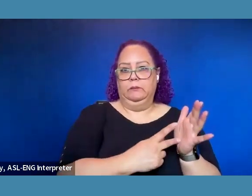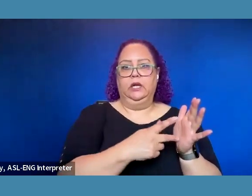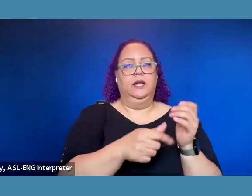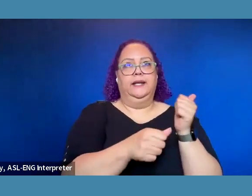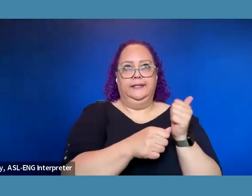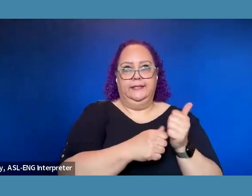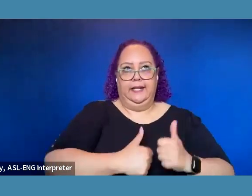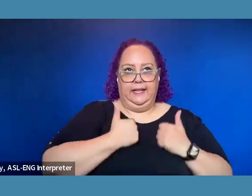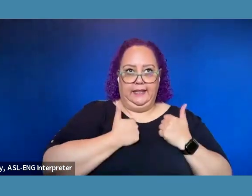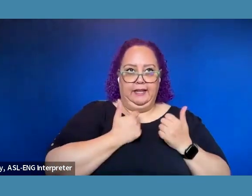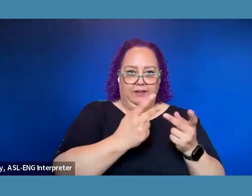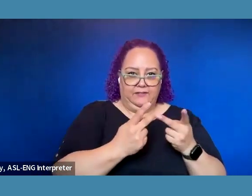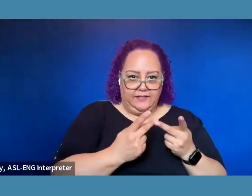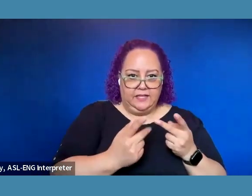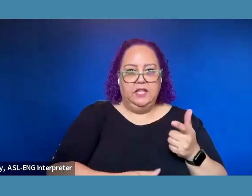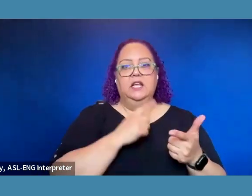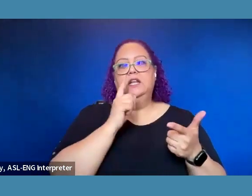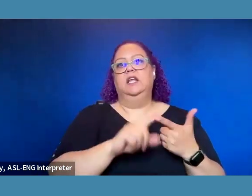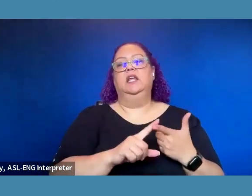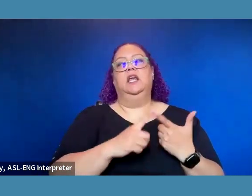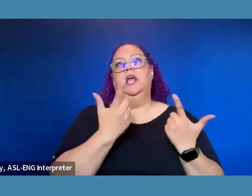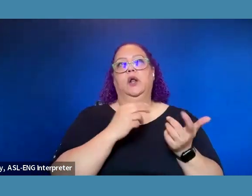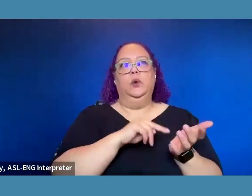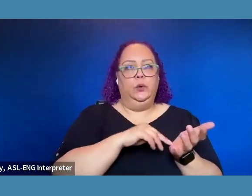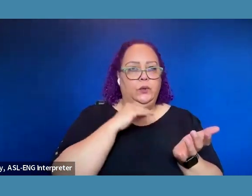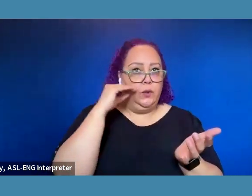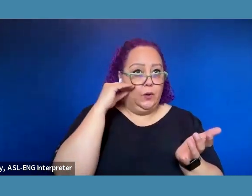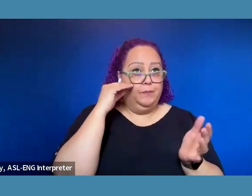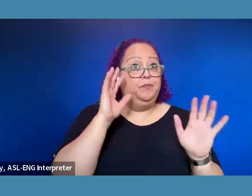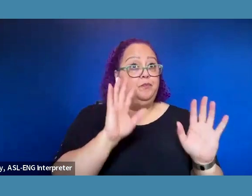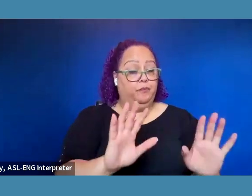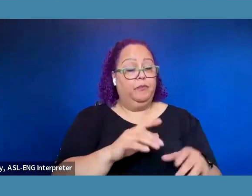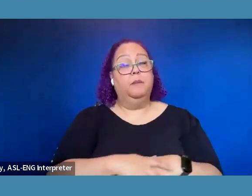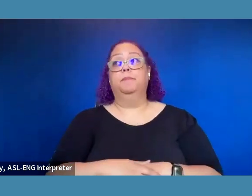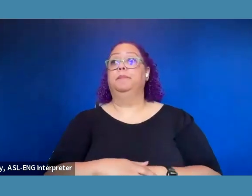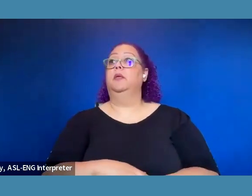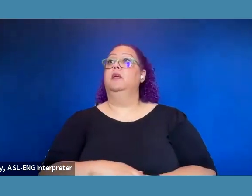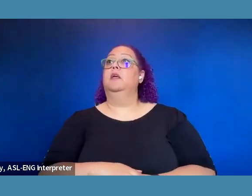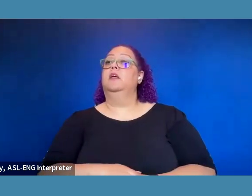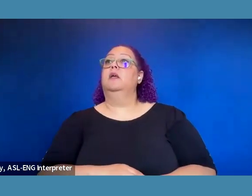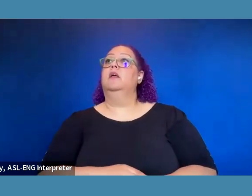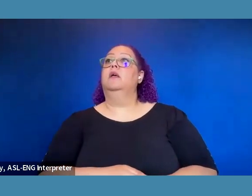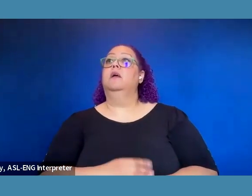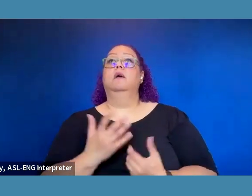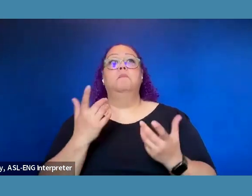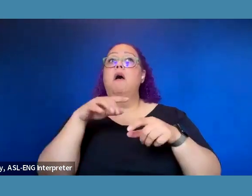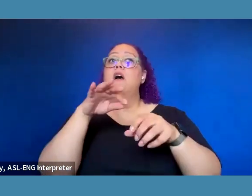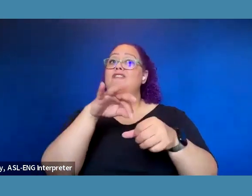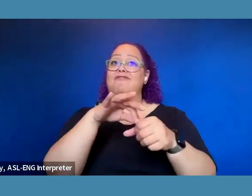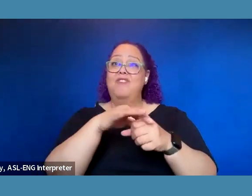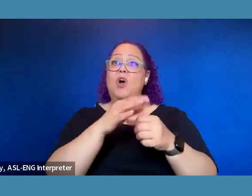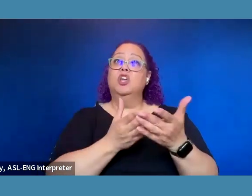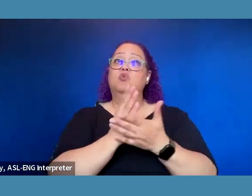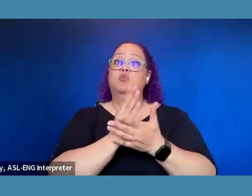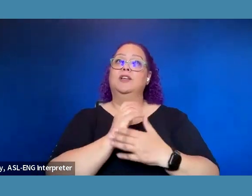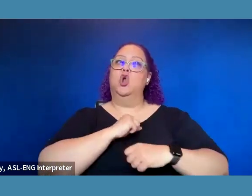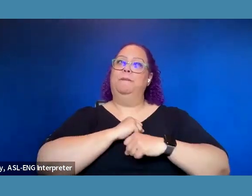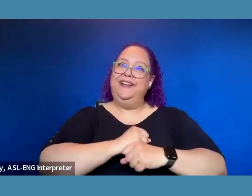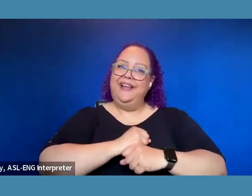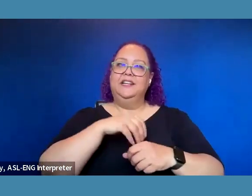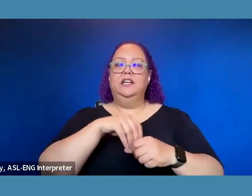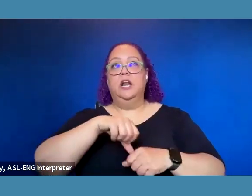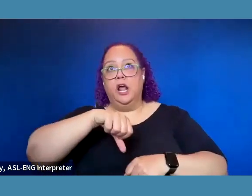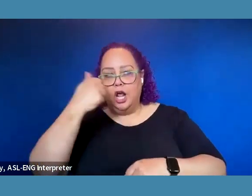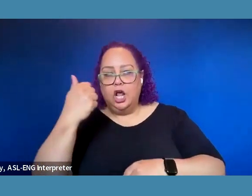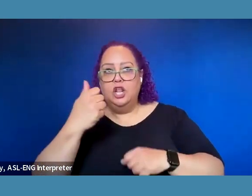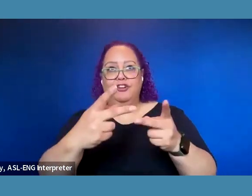But unless your voting rights have been removed, voting rights are also protected in other types of facilities,